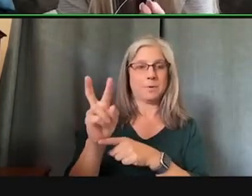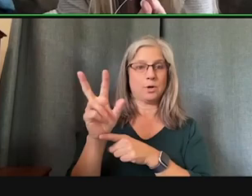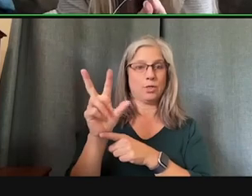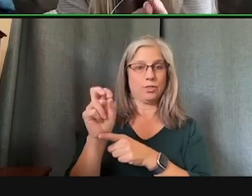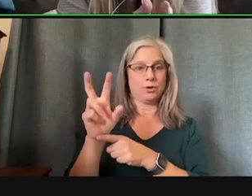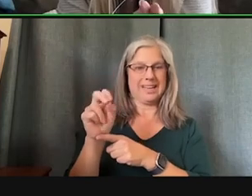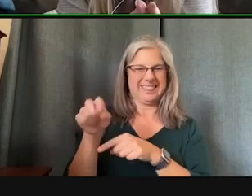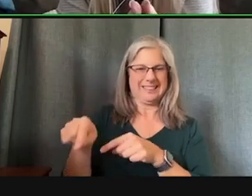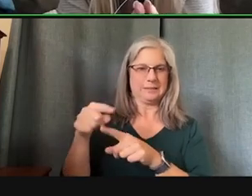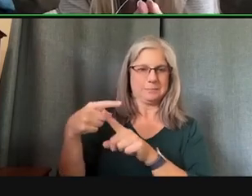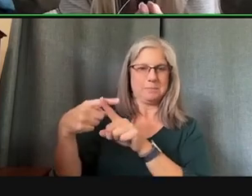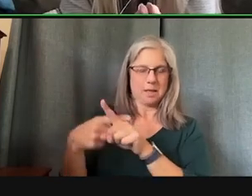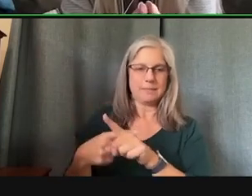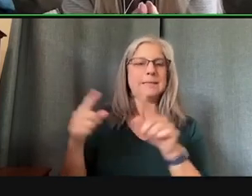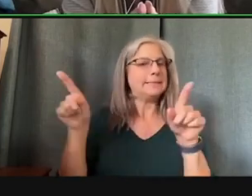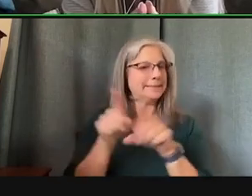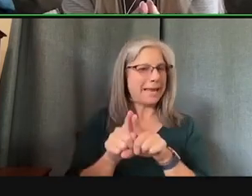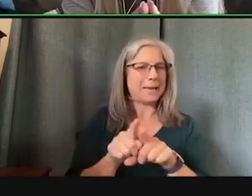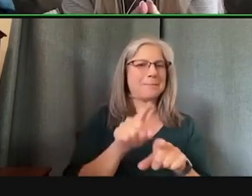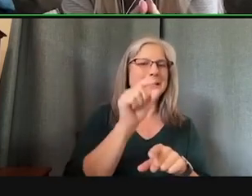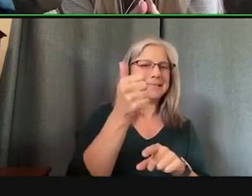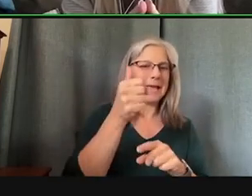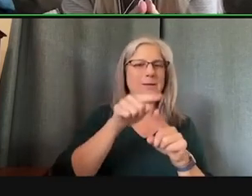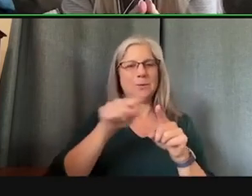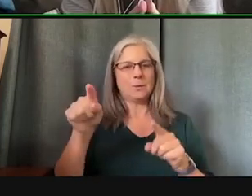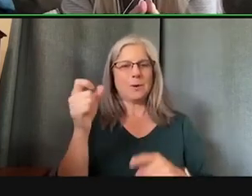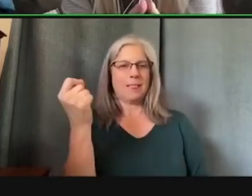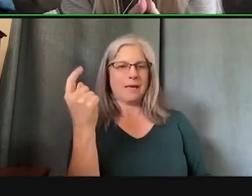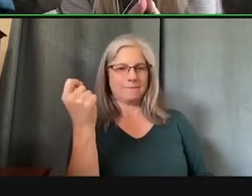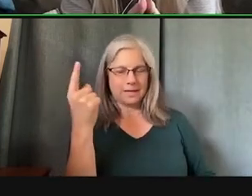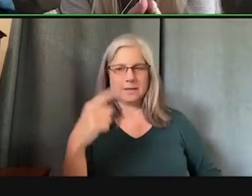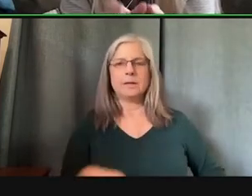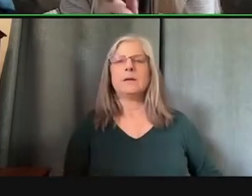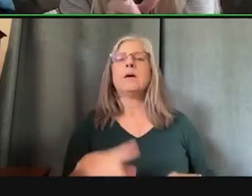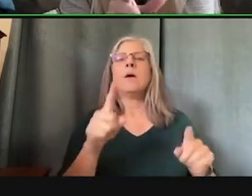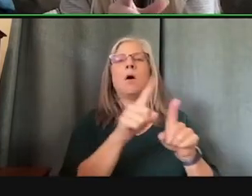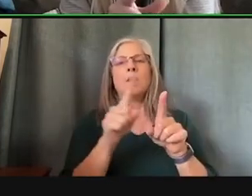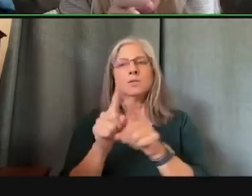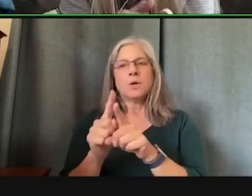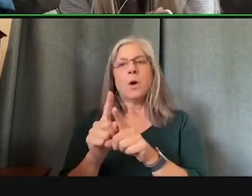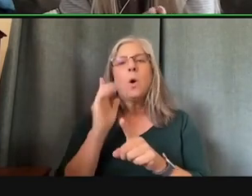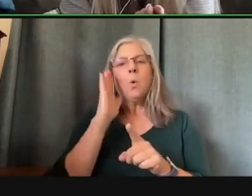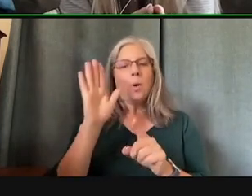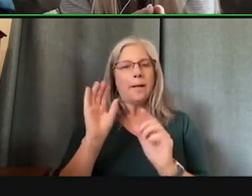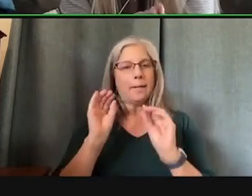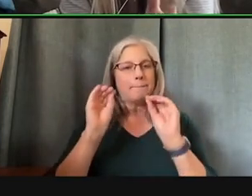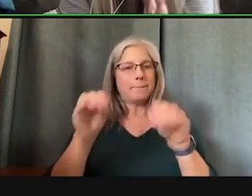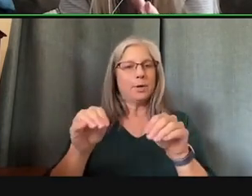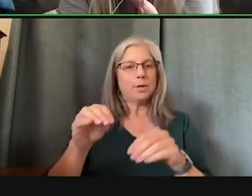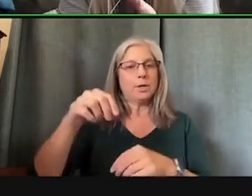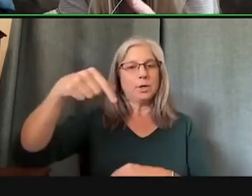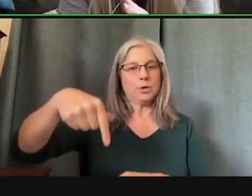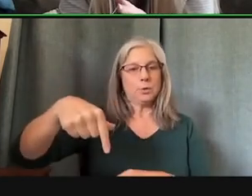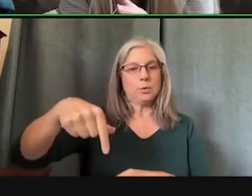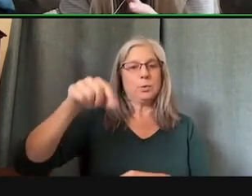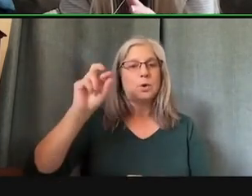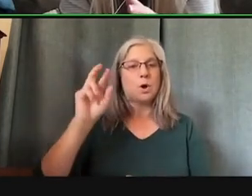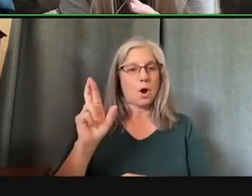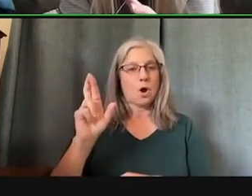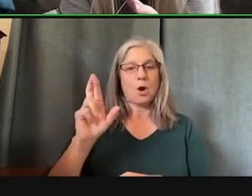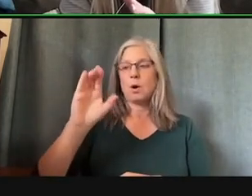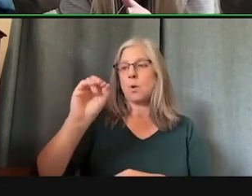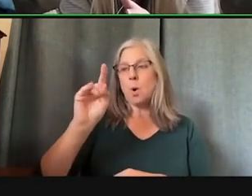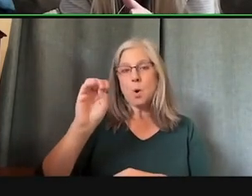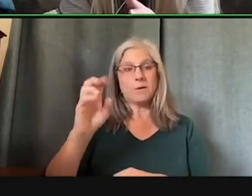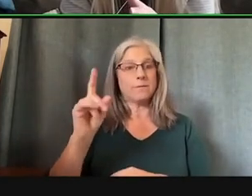the same time, 10 to 11. And we also will be putting up a QR code. If you would like to provide us with